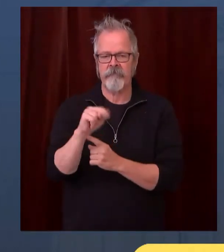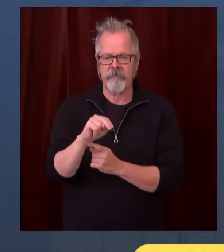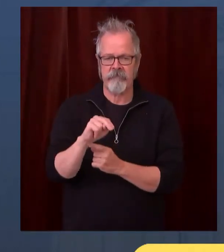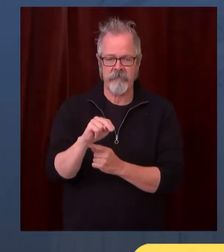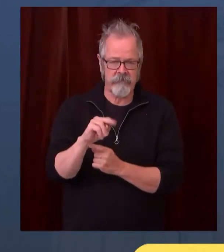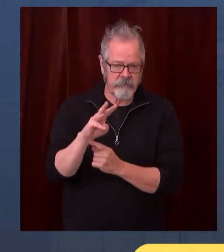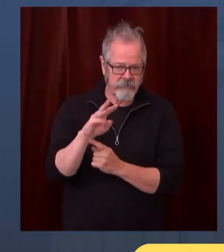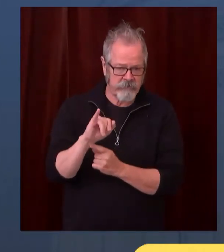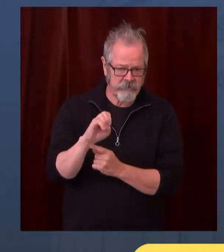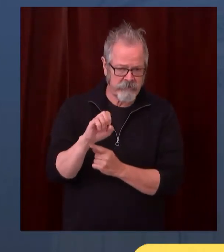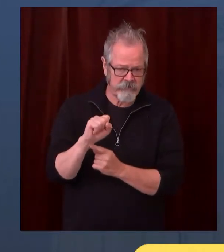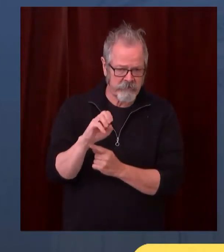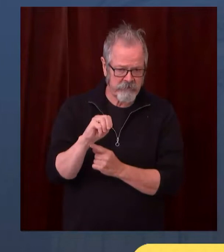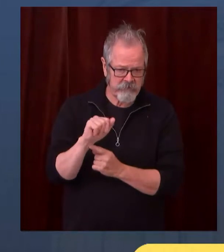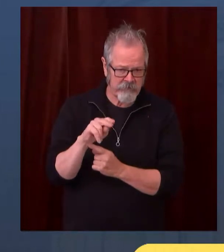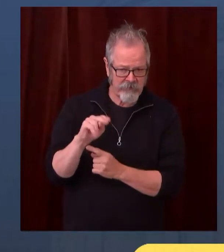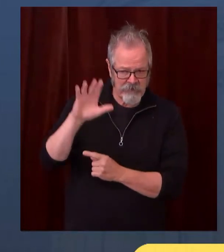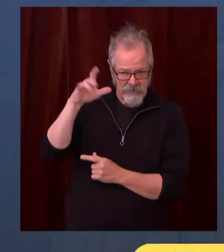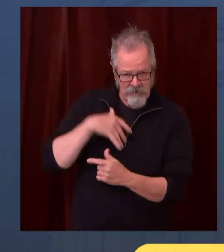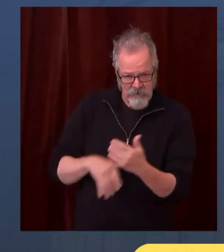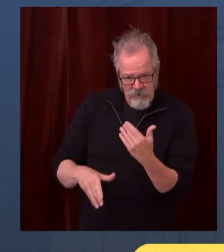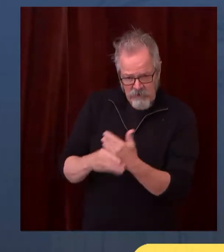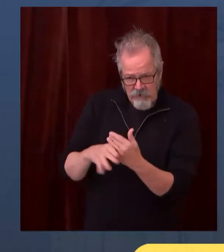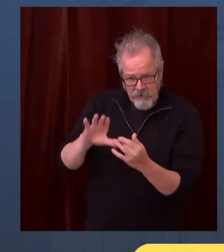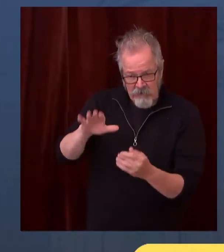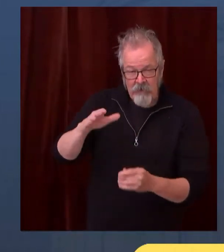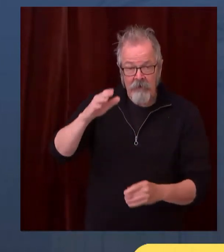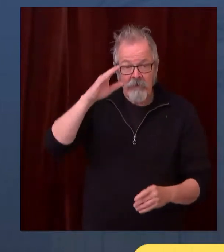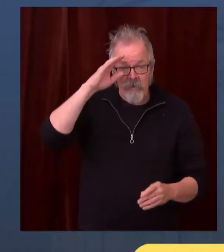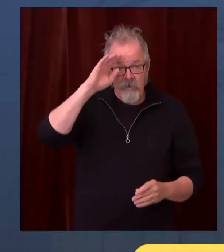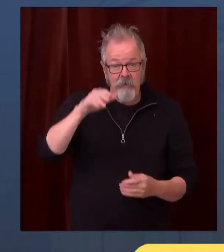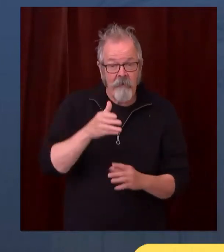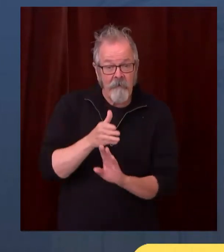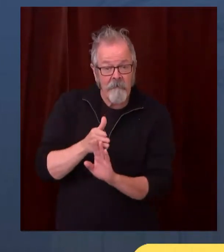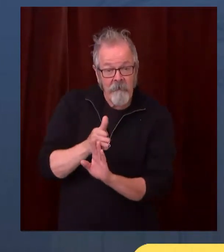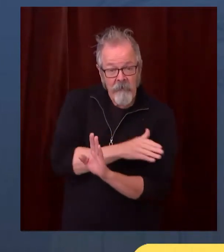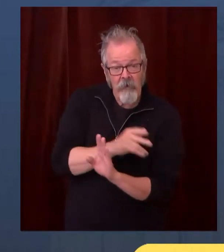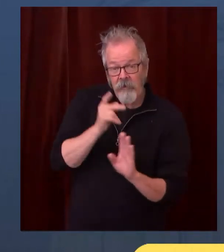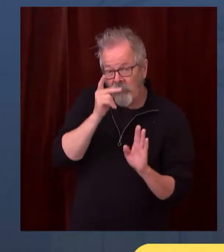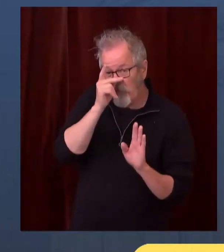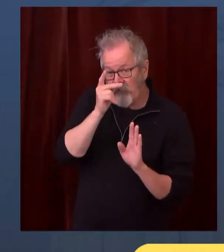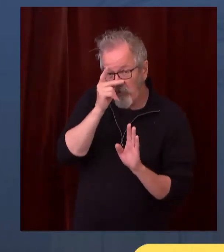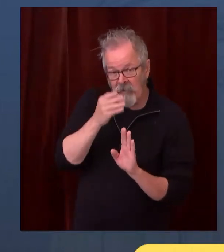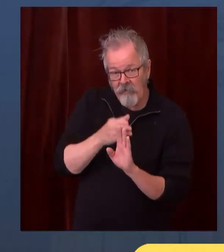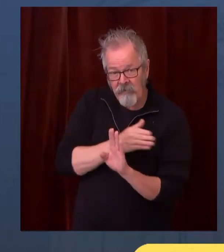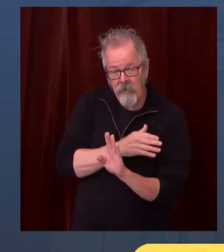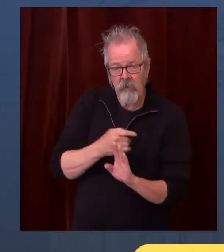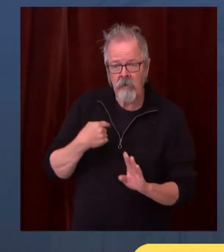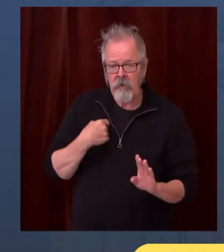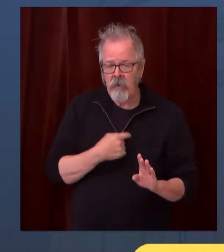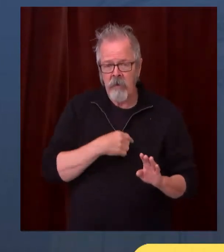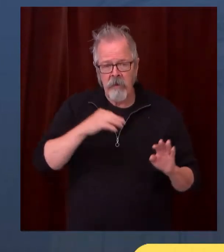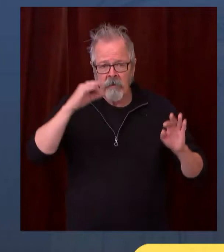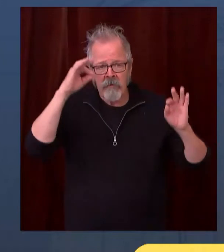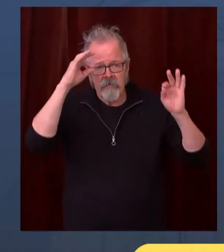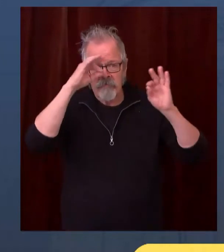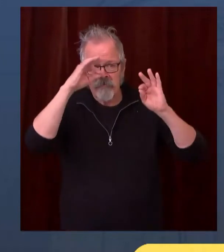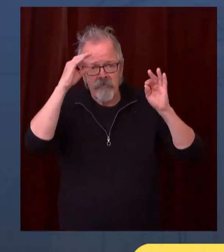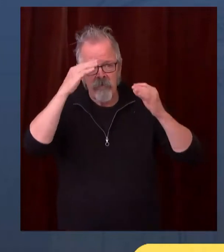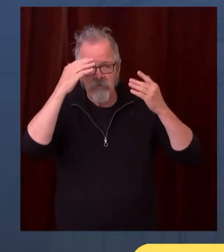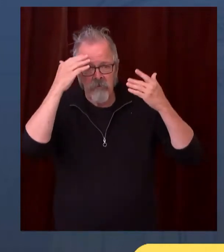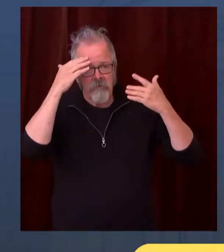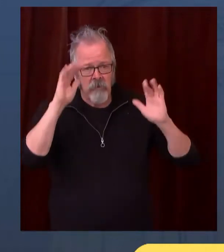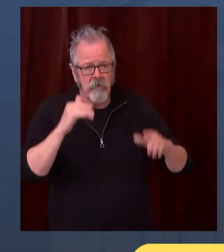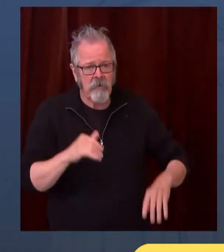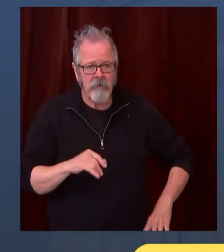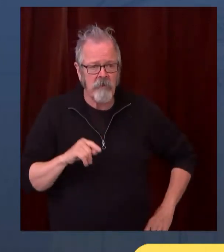There were very few cases, and so folks weren't recognizing something there until multiple people were really ill